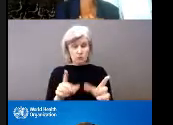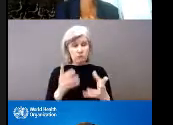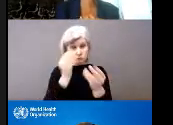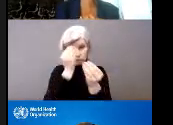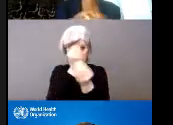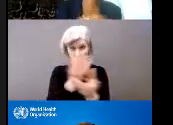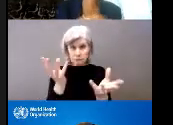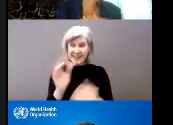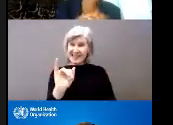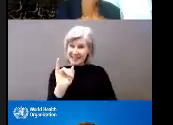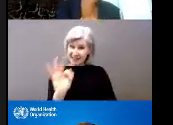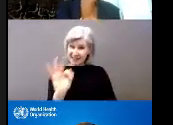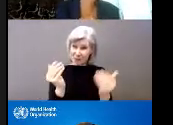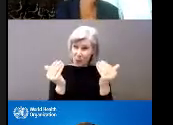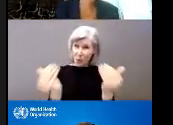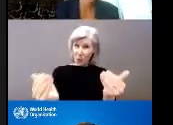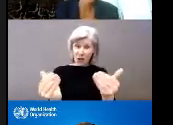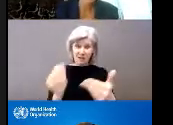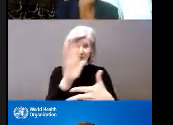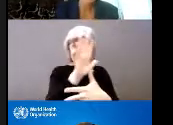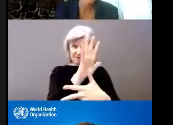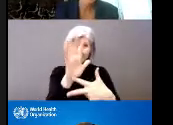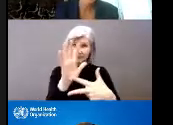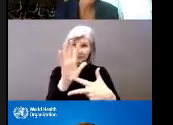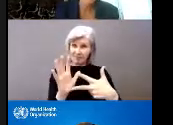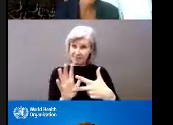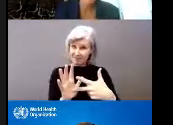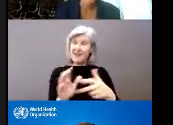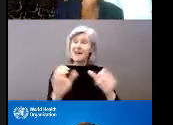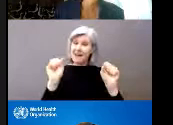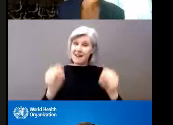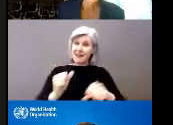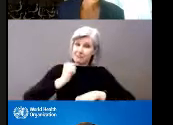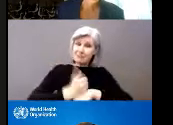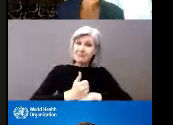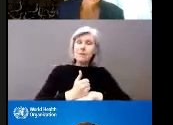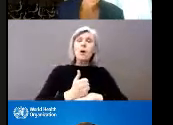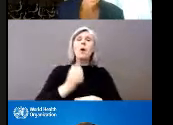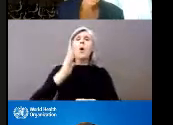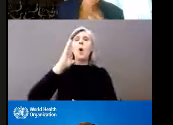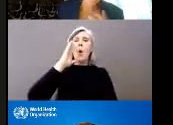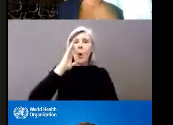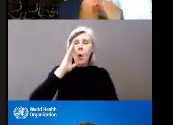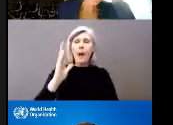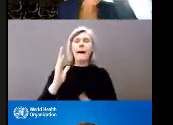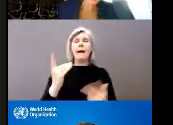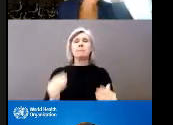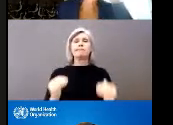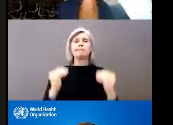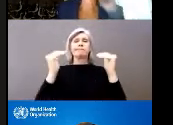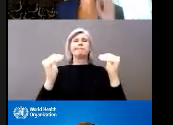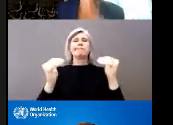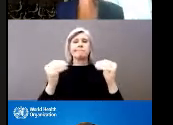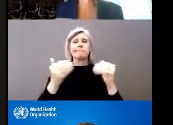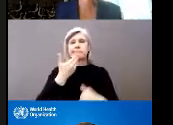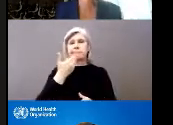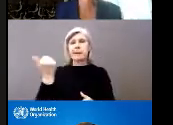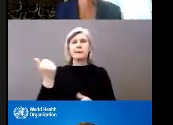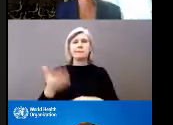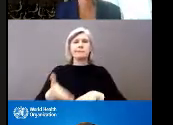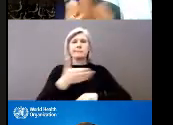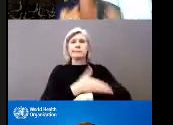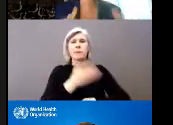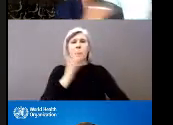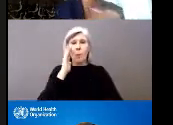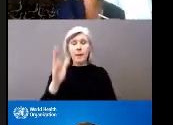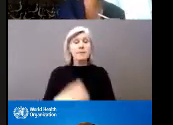strategies together, we're much more likely to have a better impact. So the report finishes with 3 main